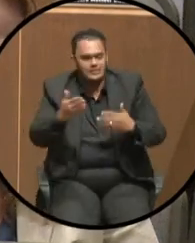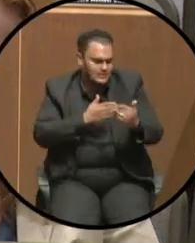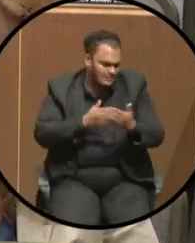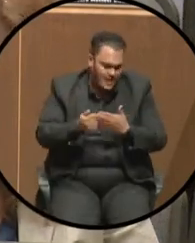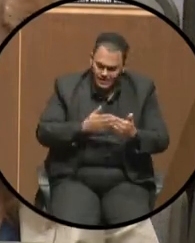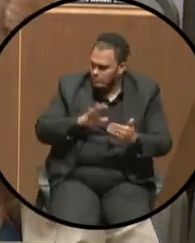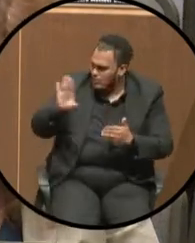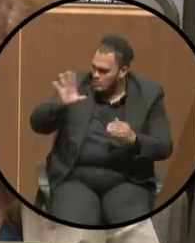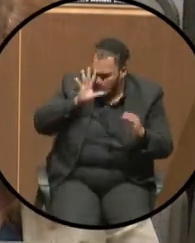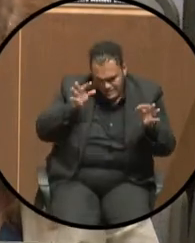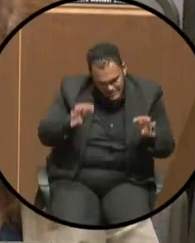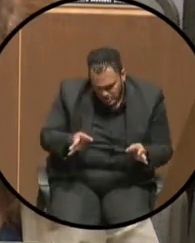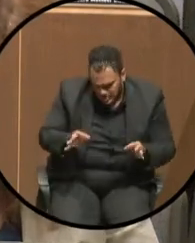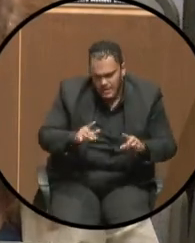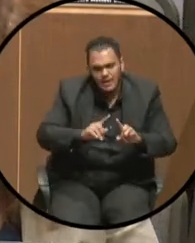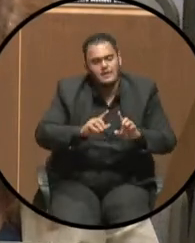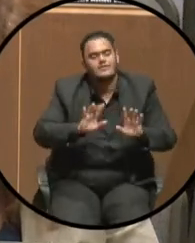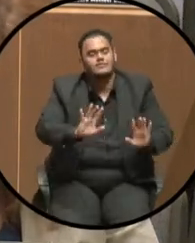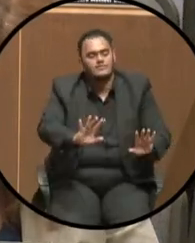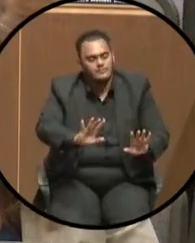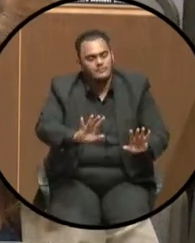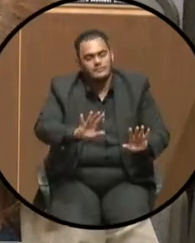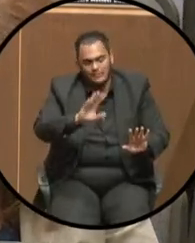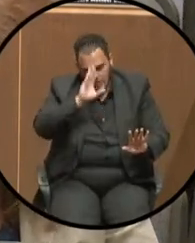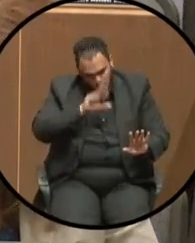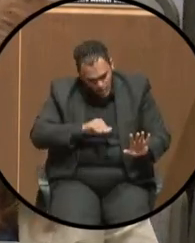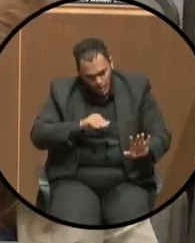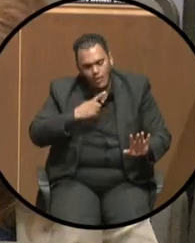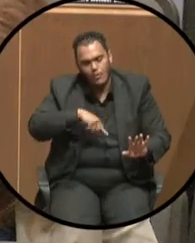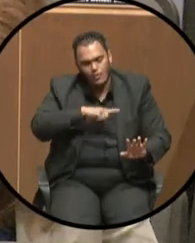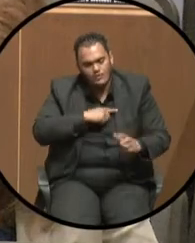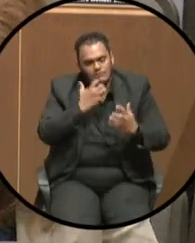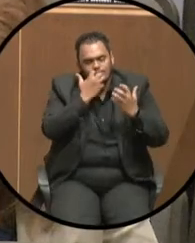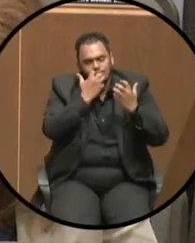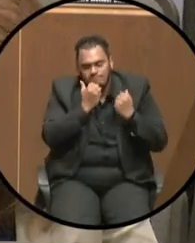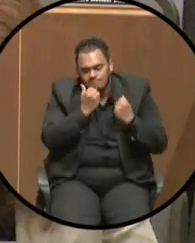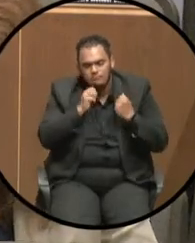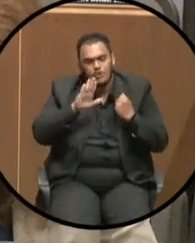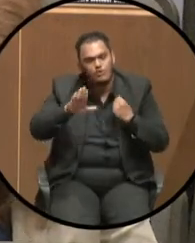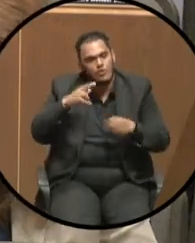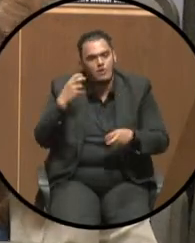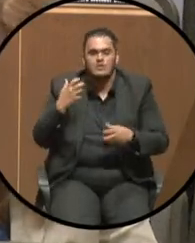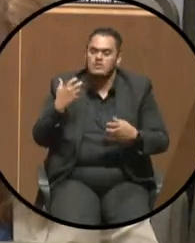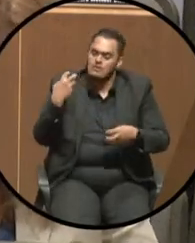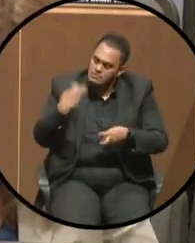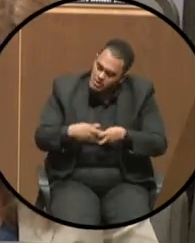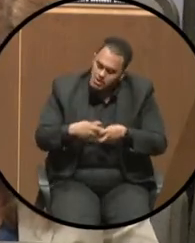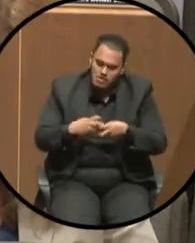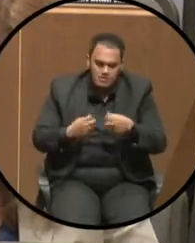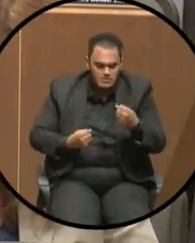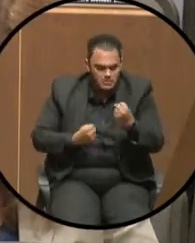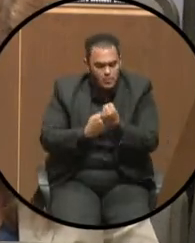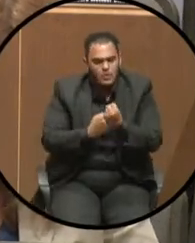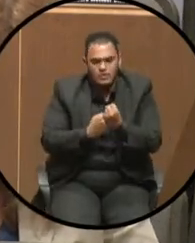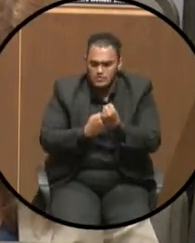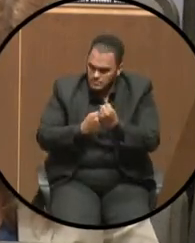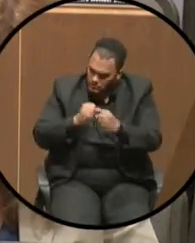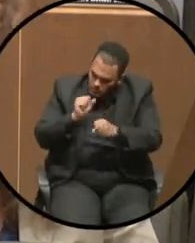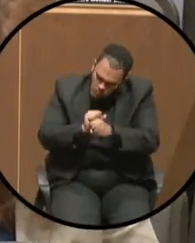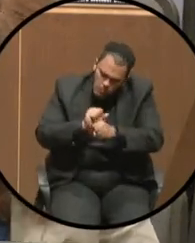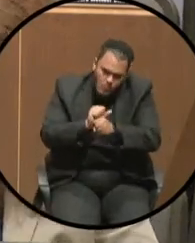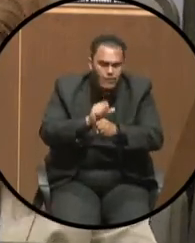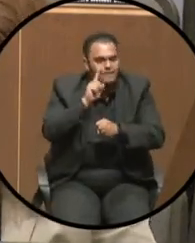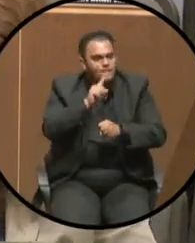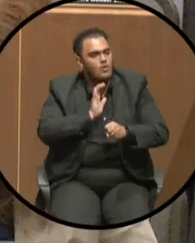decide. But please know that we appreciate your hard work and service to our community. And I hope that you will at